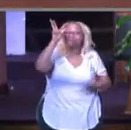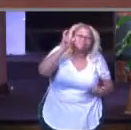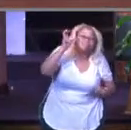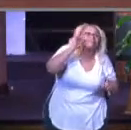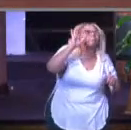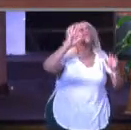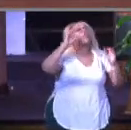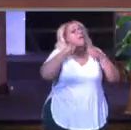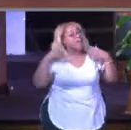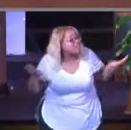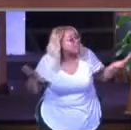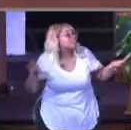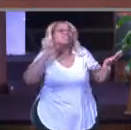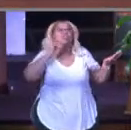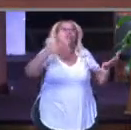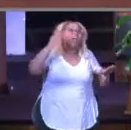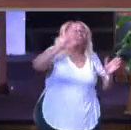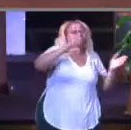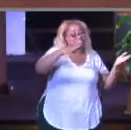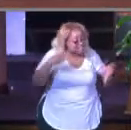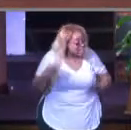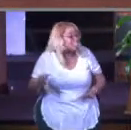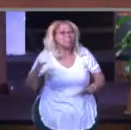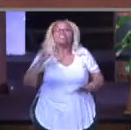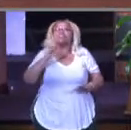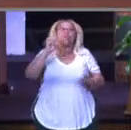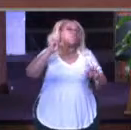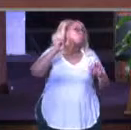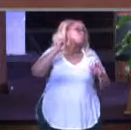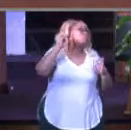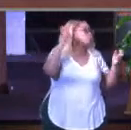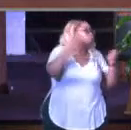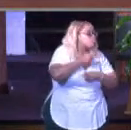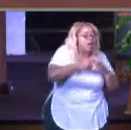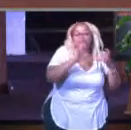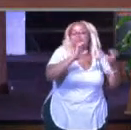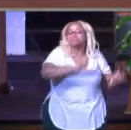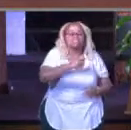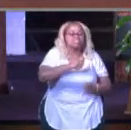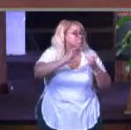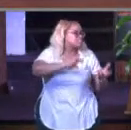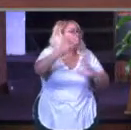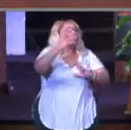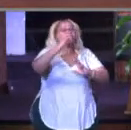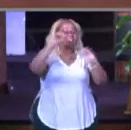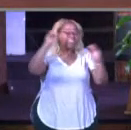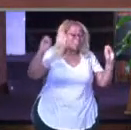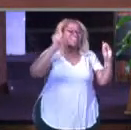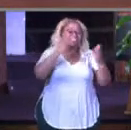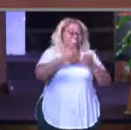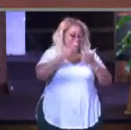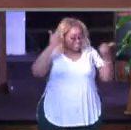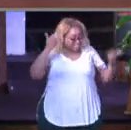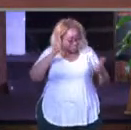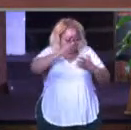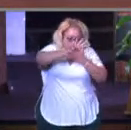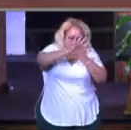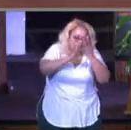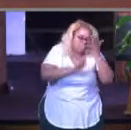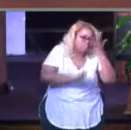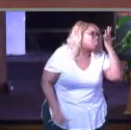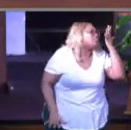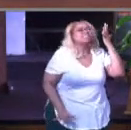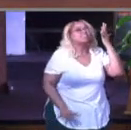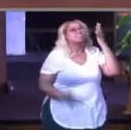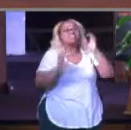demon, no angel, no height, no depth, no trial, no tribulation, no hardship, no peril, no sword, no persecution,